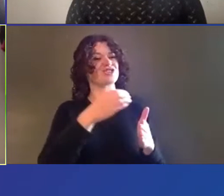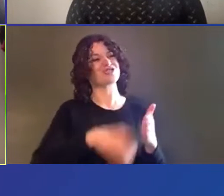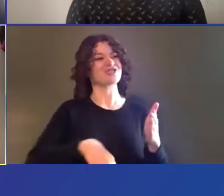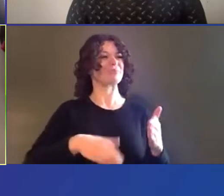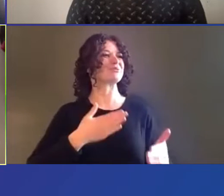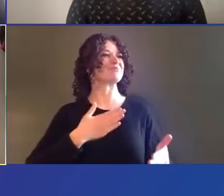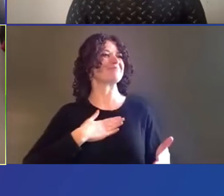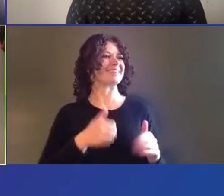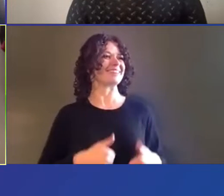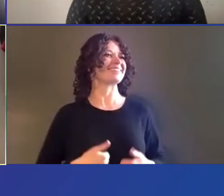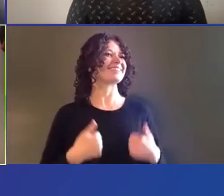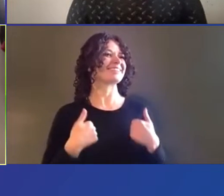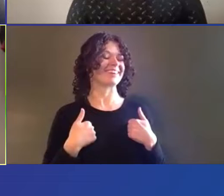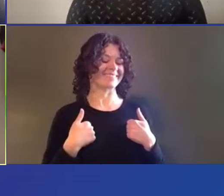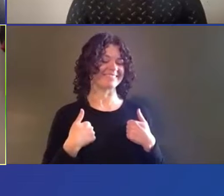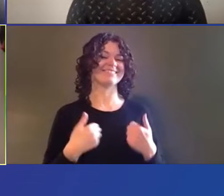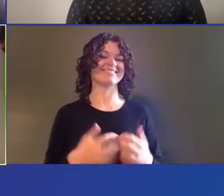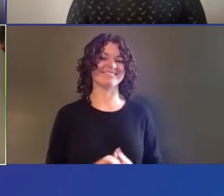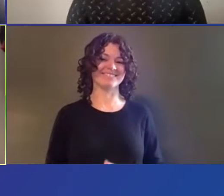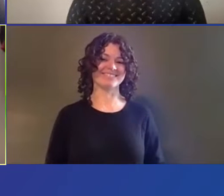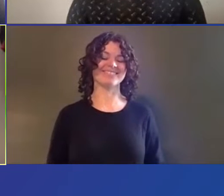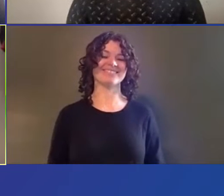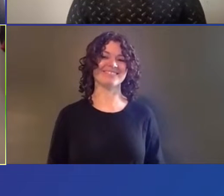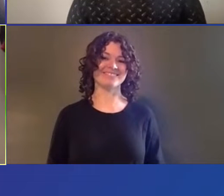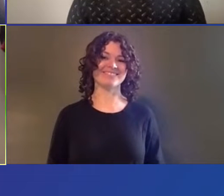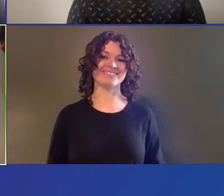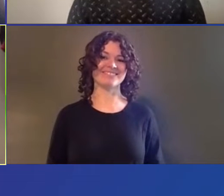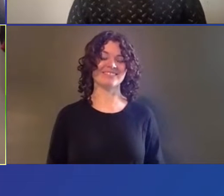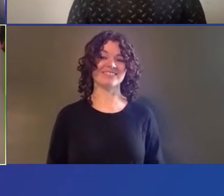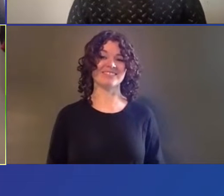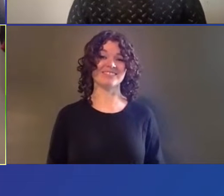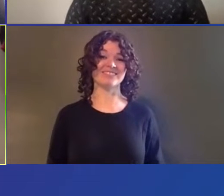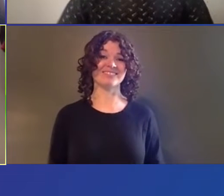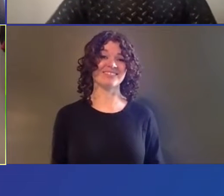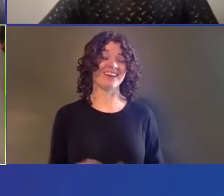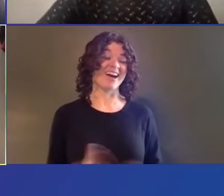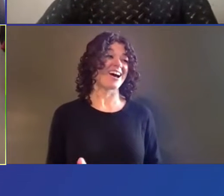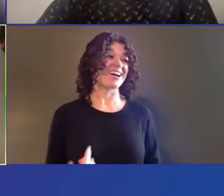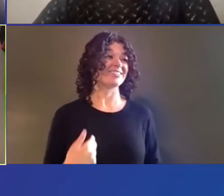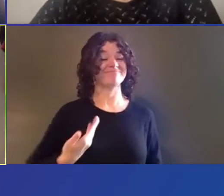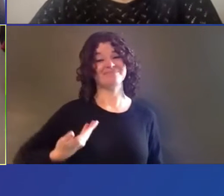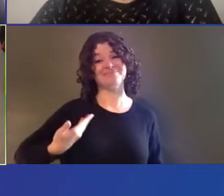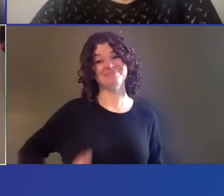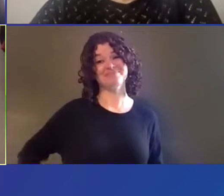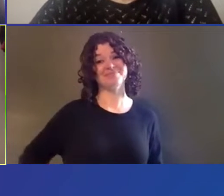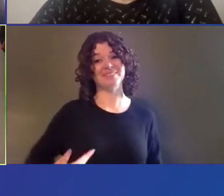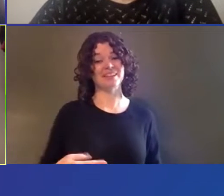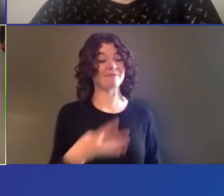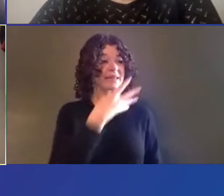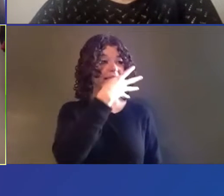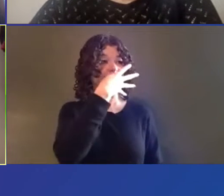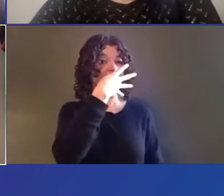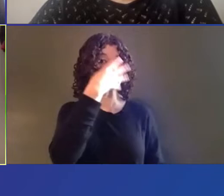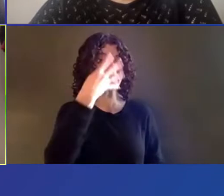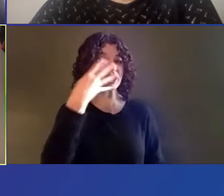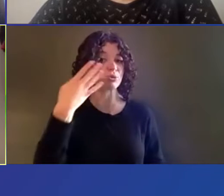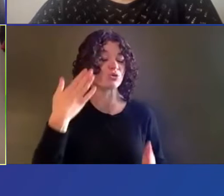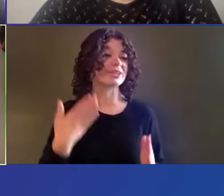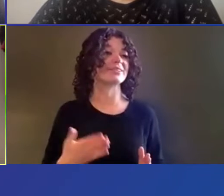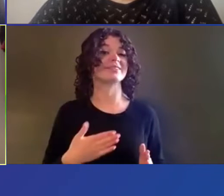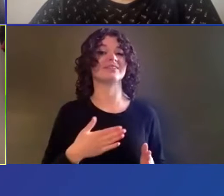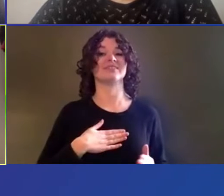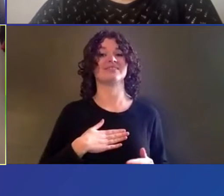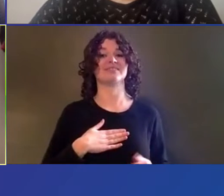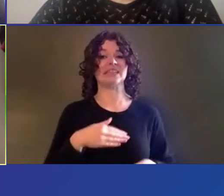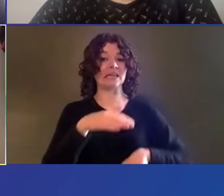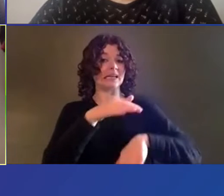Yeah, I feel like I guess as an immigrant and this being my second language, I felt